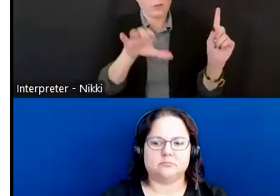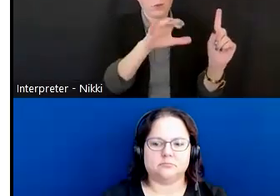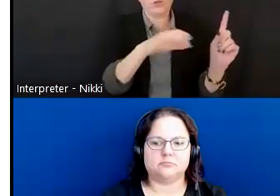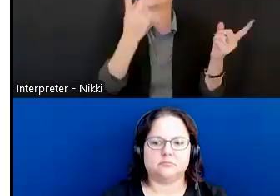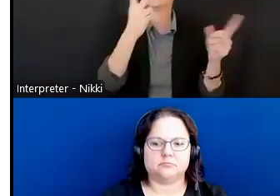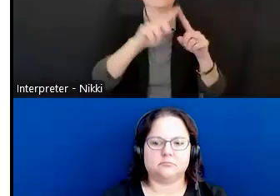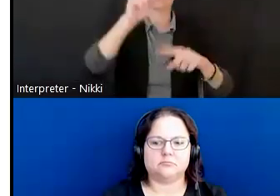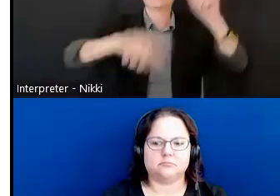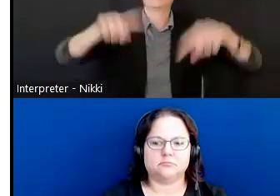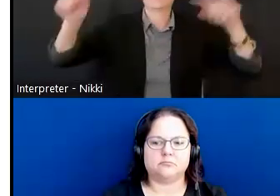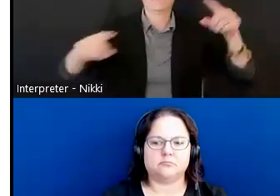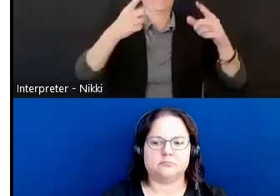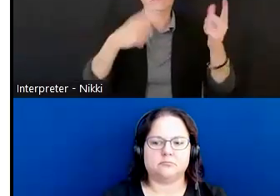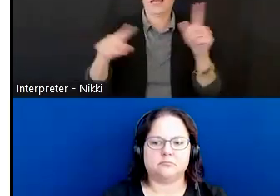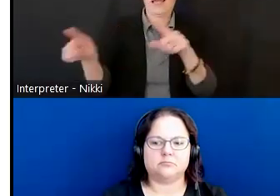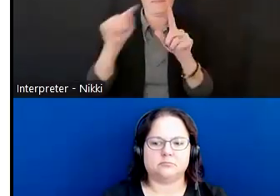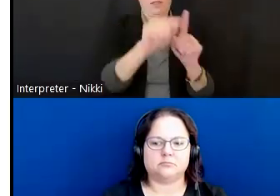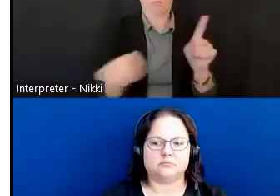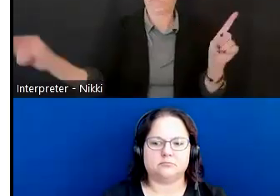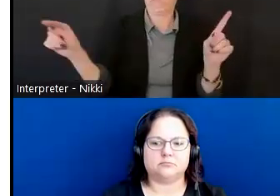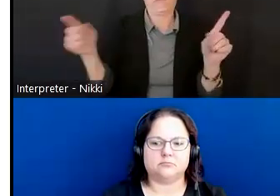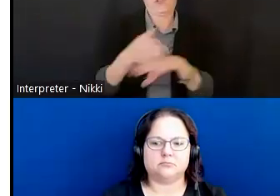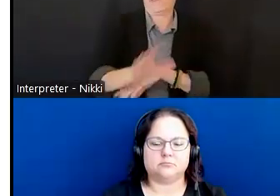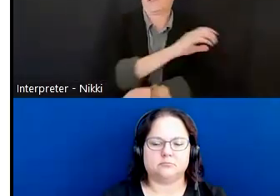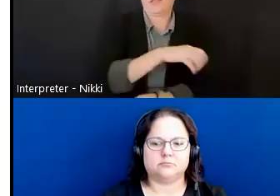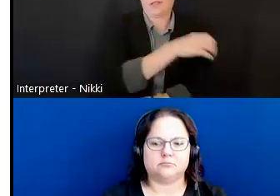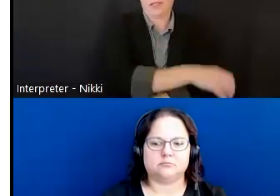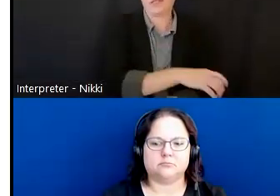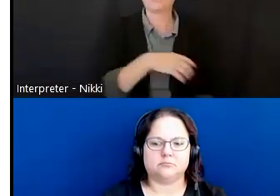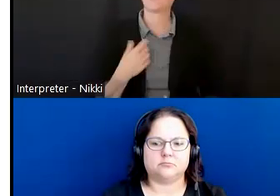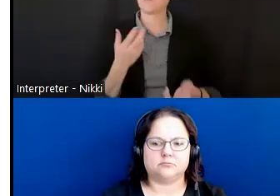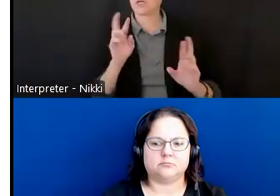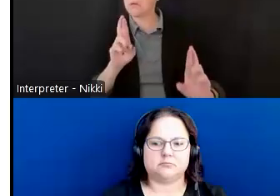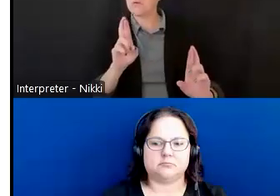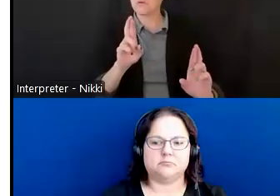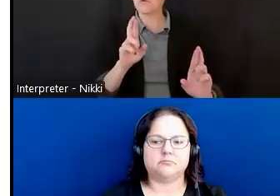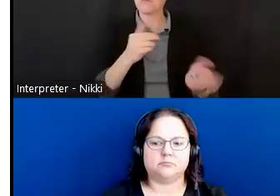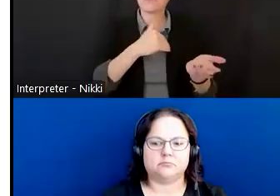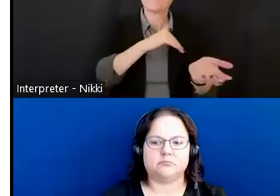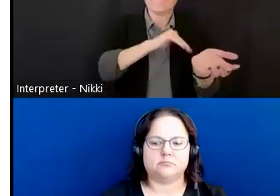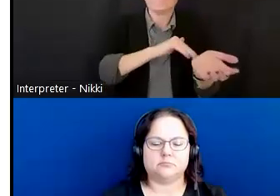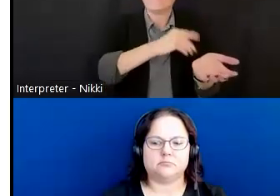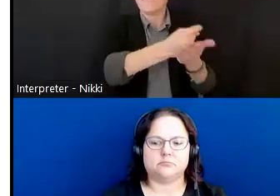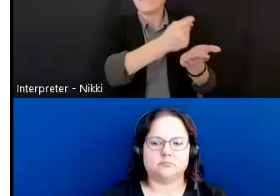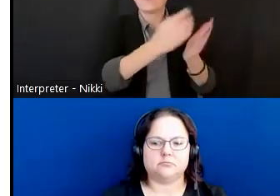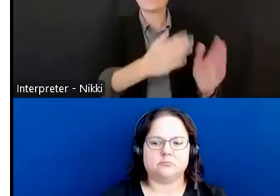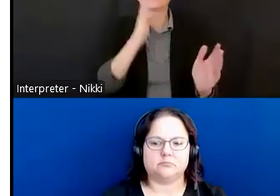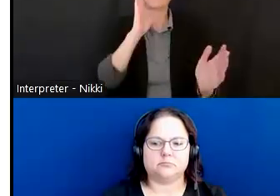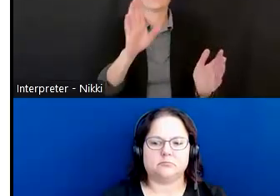happening across the clinic. And so my hope is that clinicians may personalize this a little